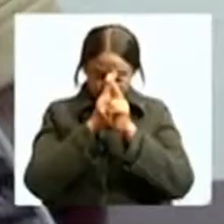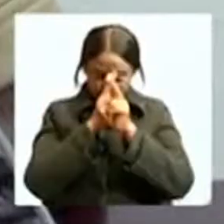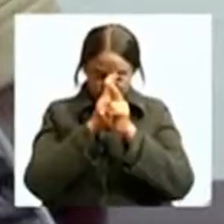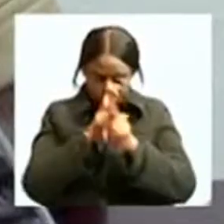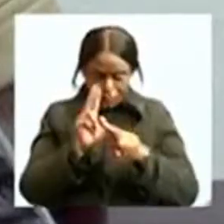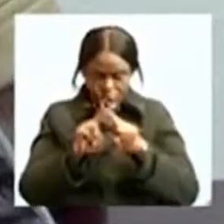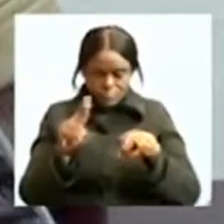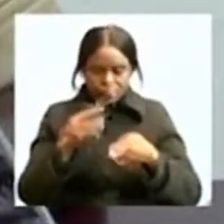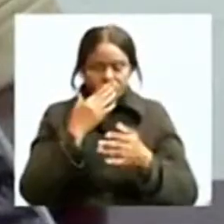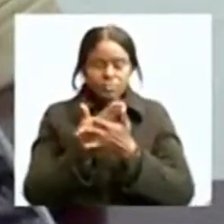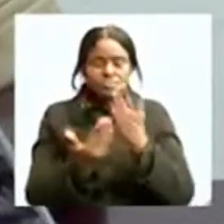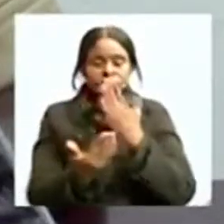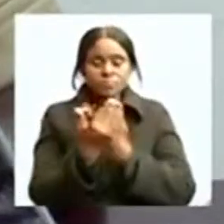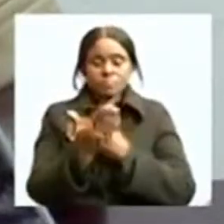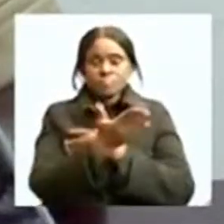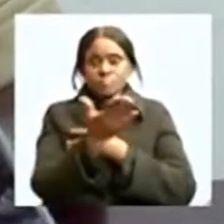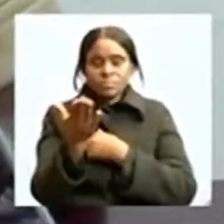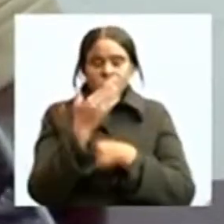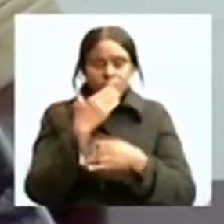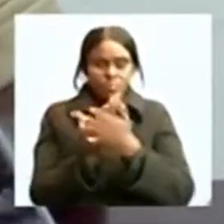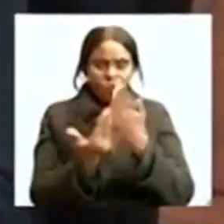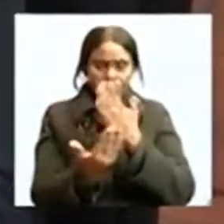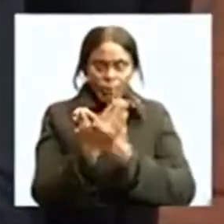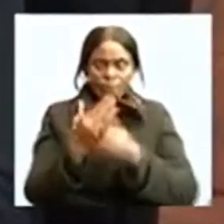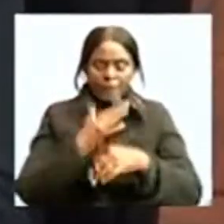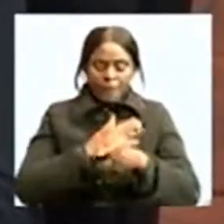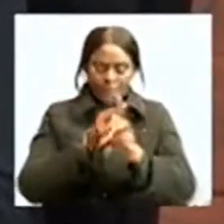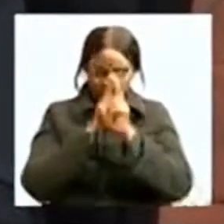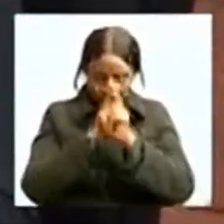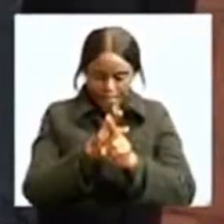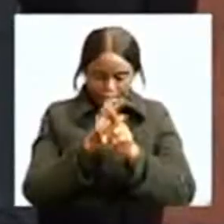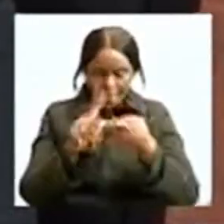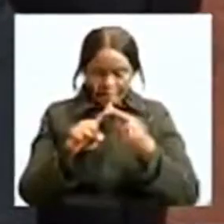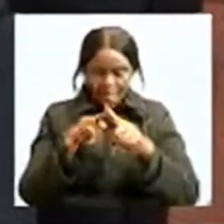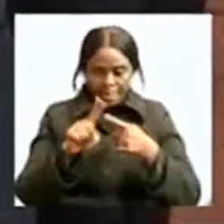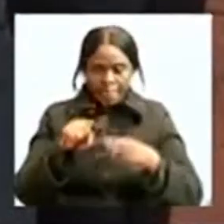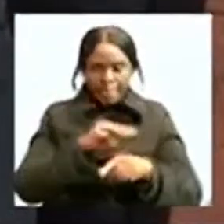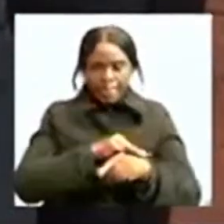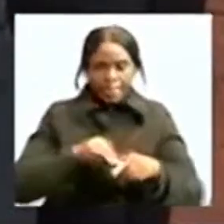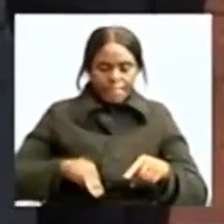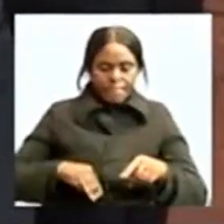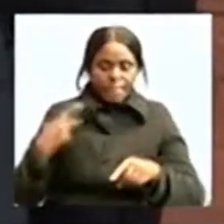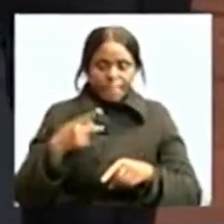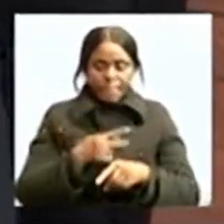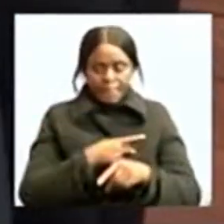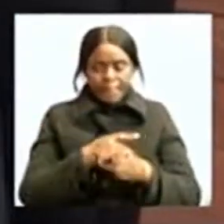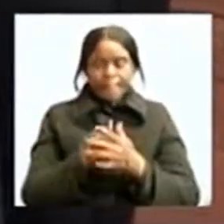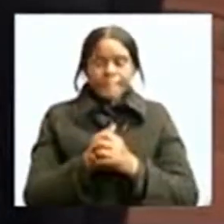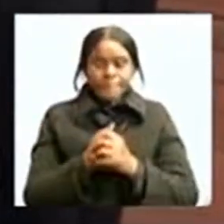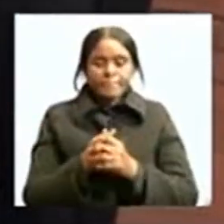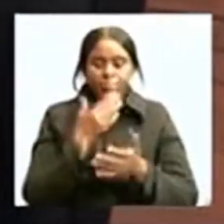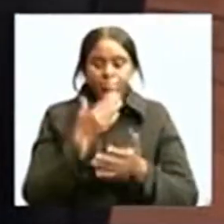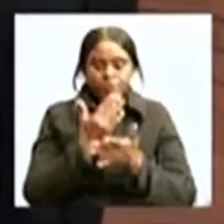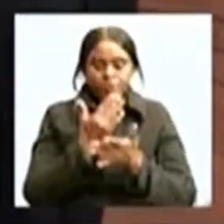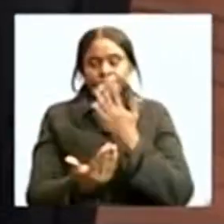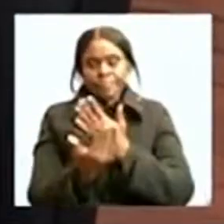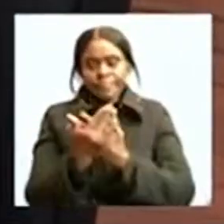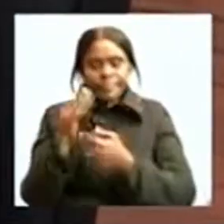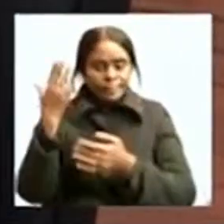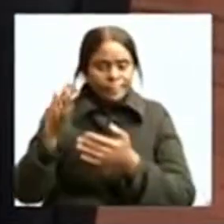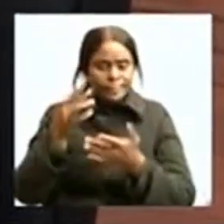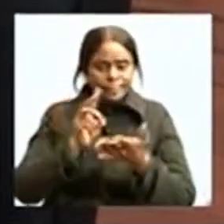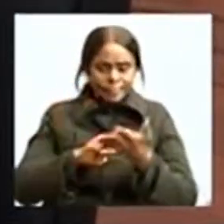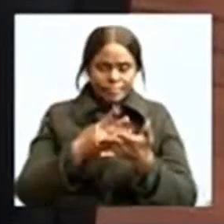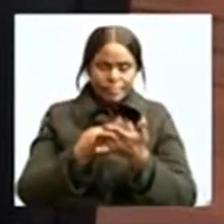Chairperson, and good morning to you. Good morning, my honorable colleagues, members of parliament. Good morning, our